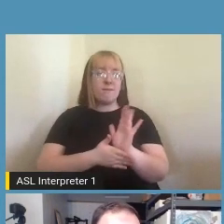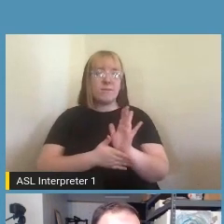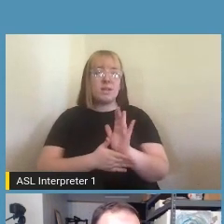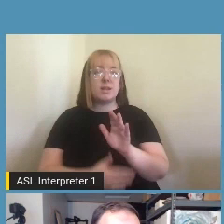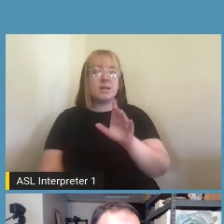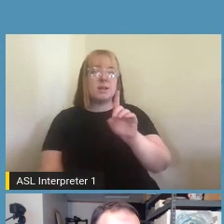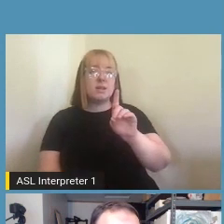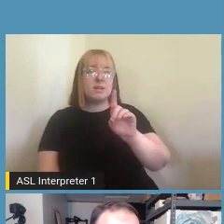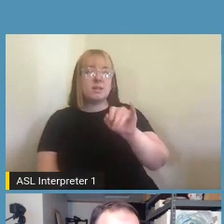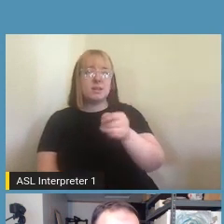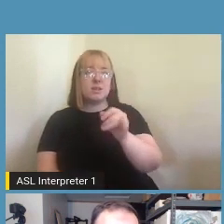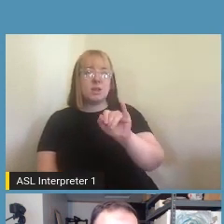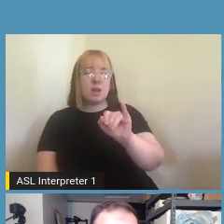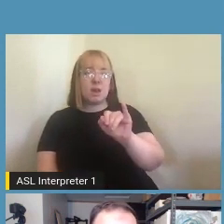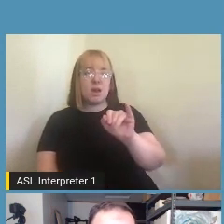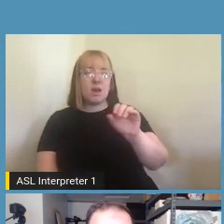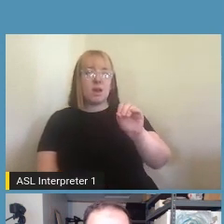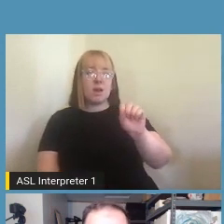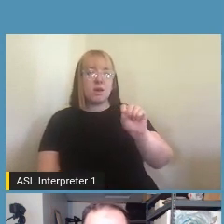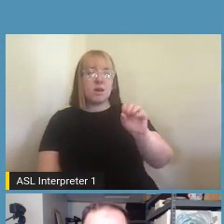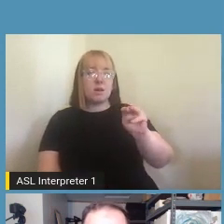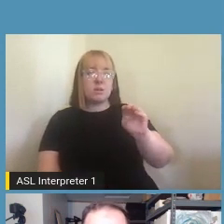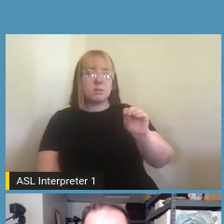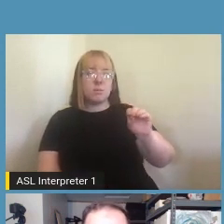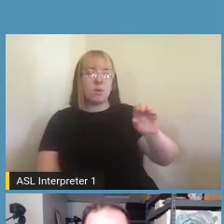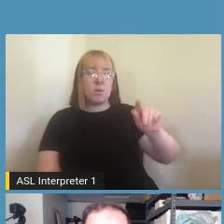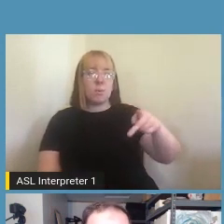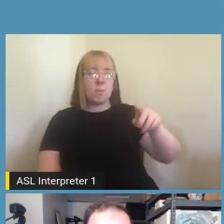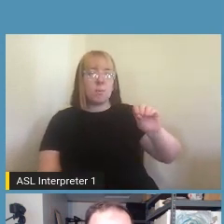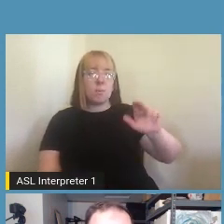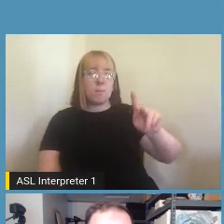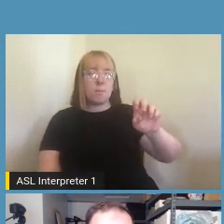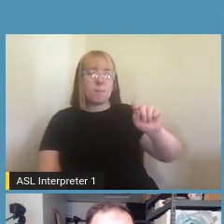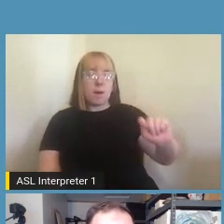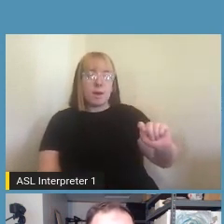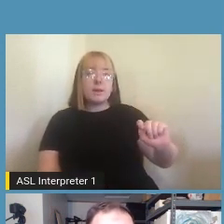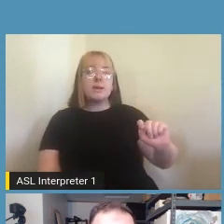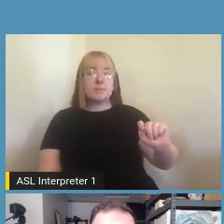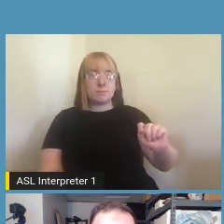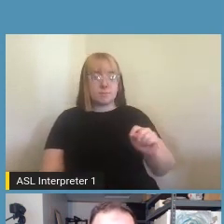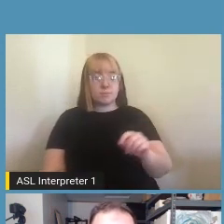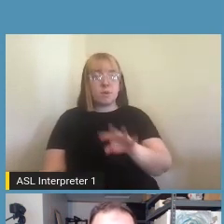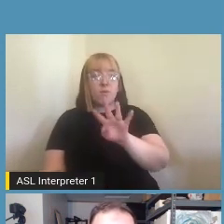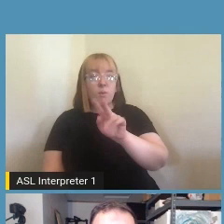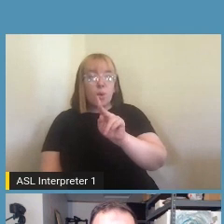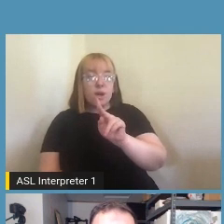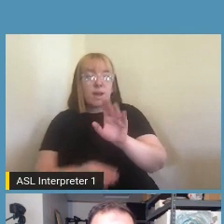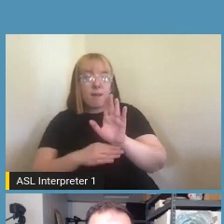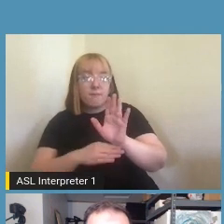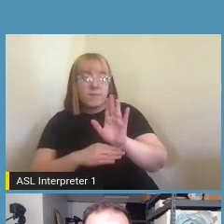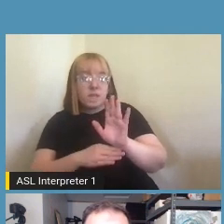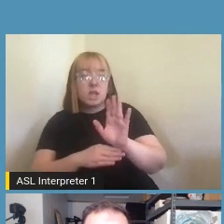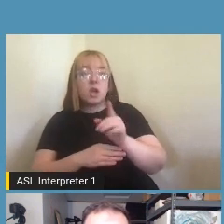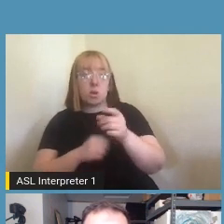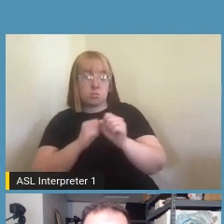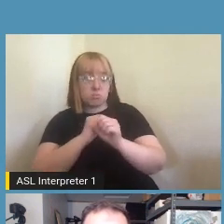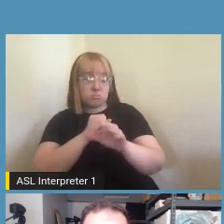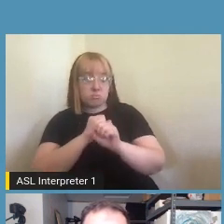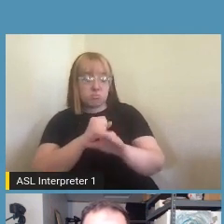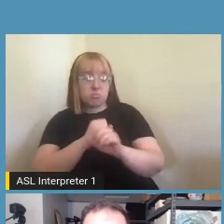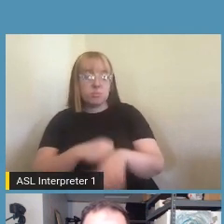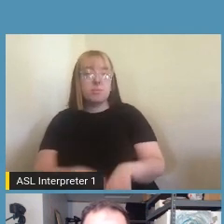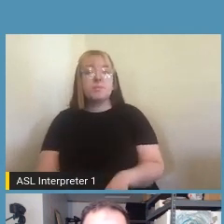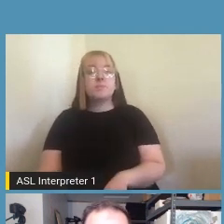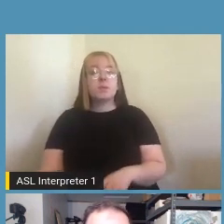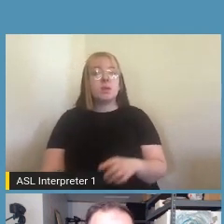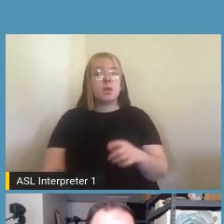DJI Osmo Pocket, and it shoots 4K video. When I looked up to the price a month or so ago,